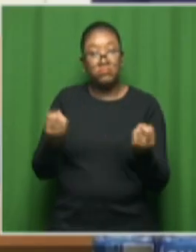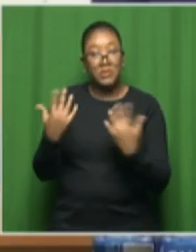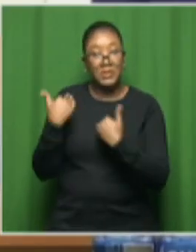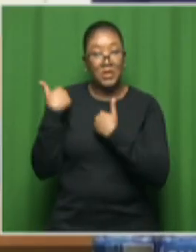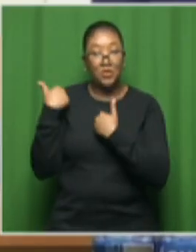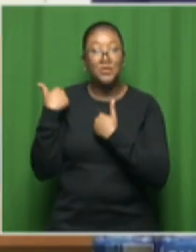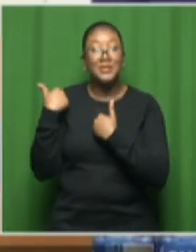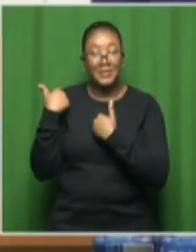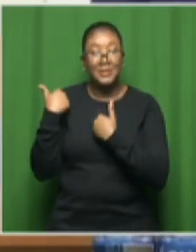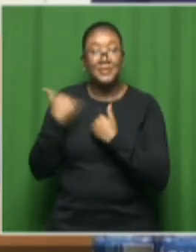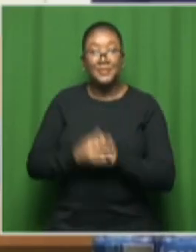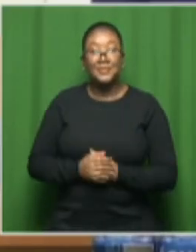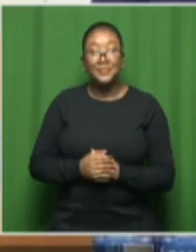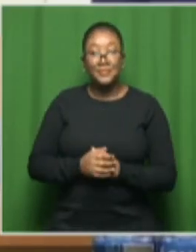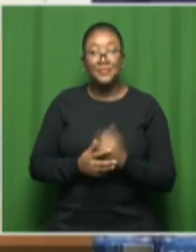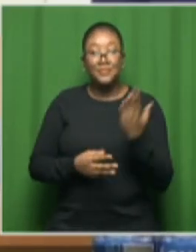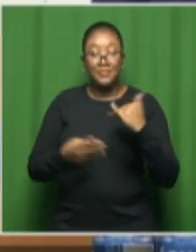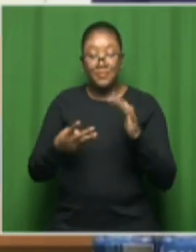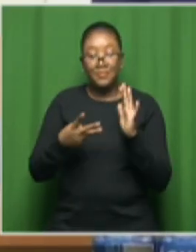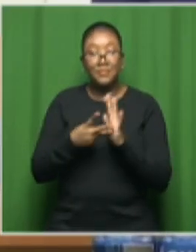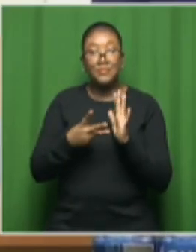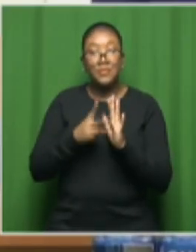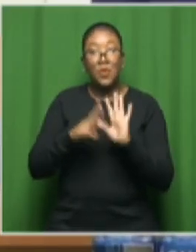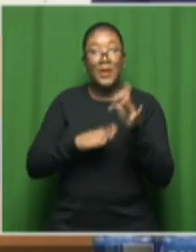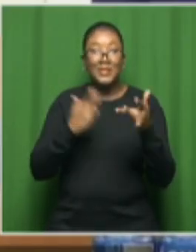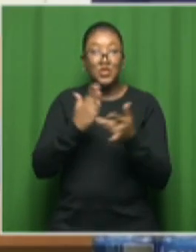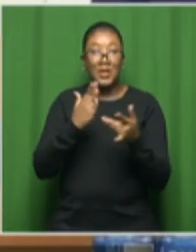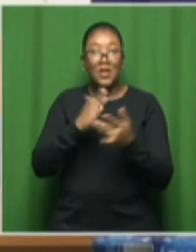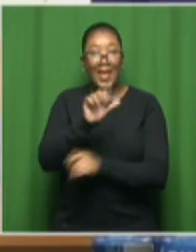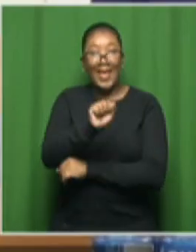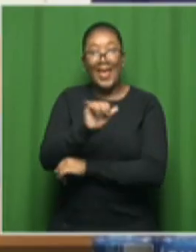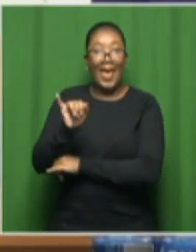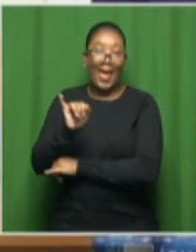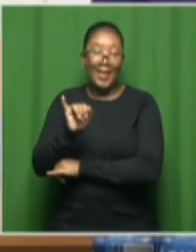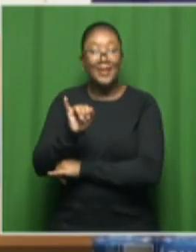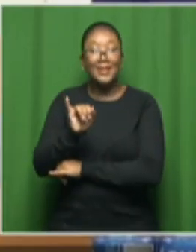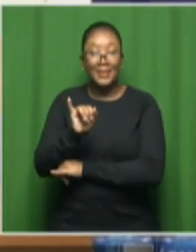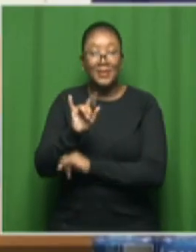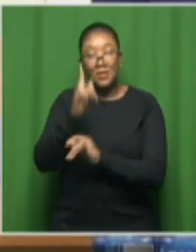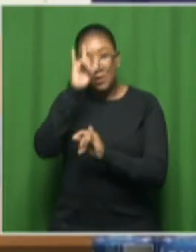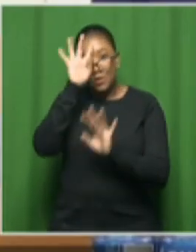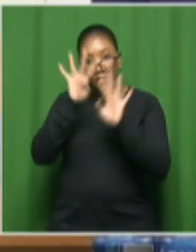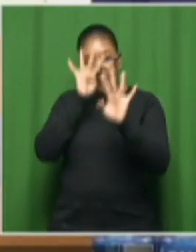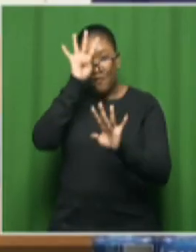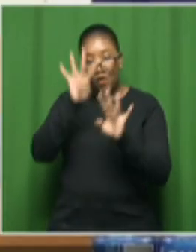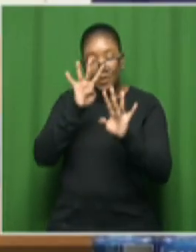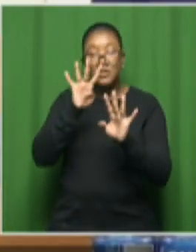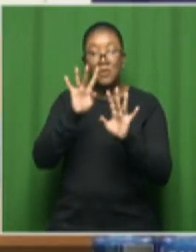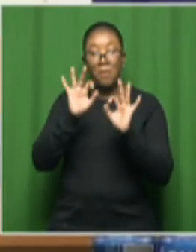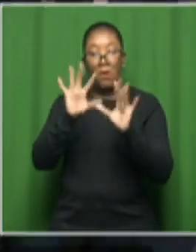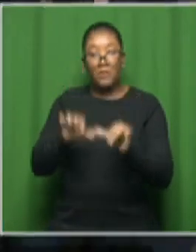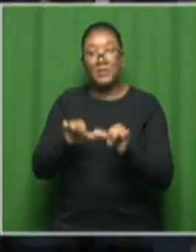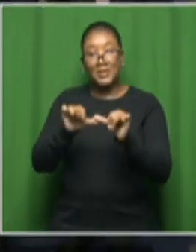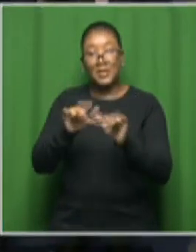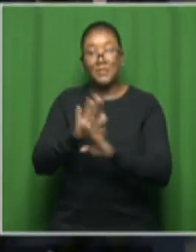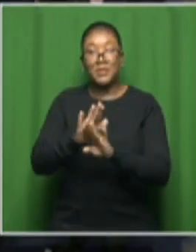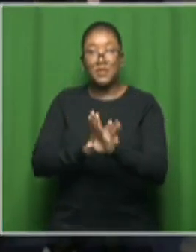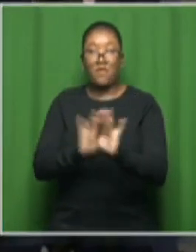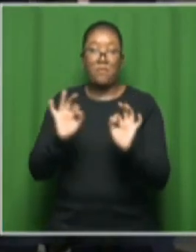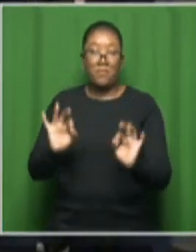The third priority is artificial intelligence and innovation for sustainable development.